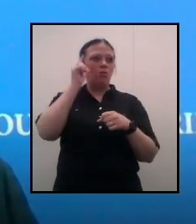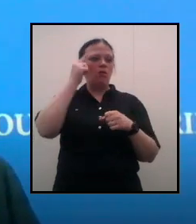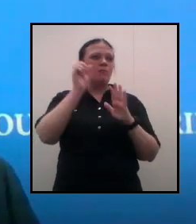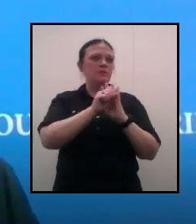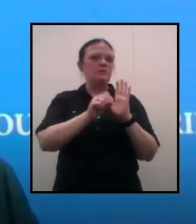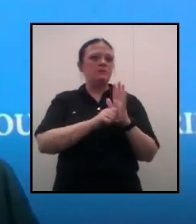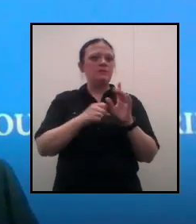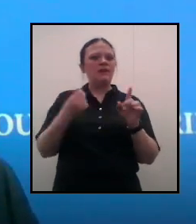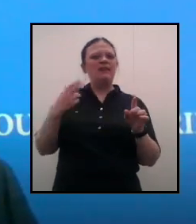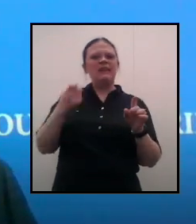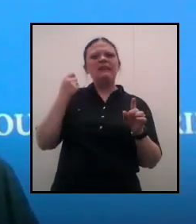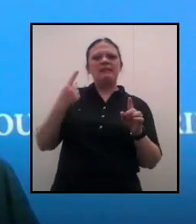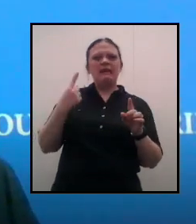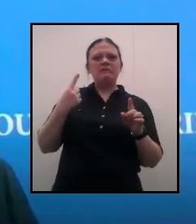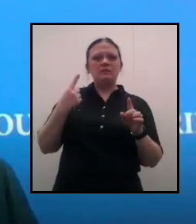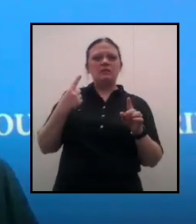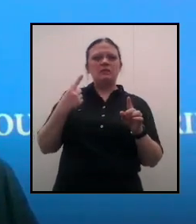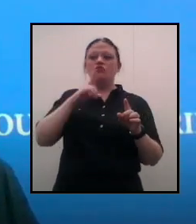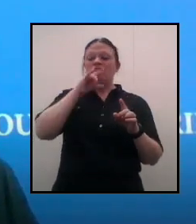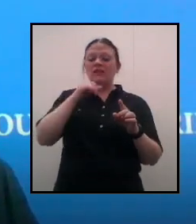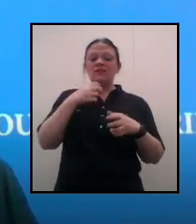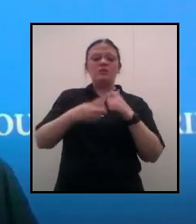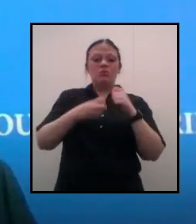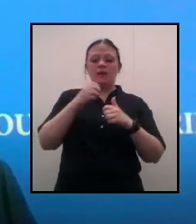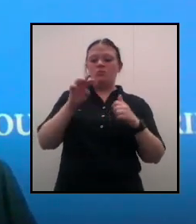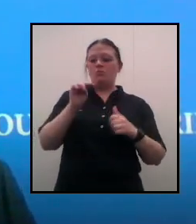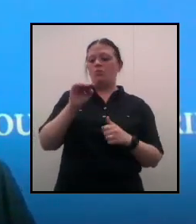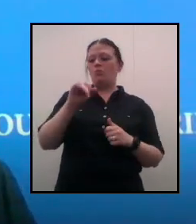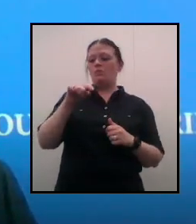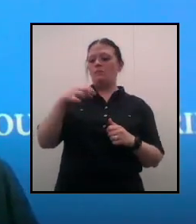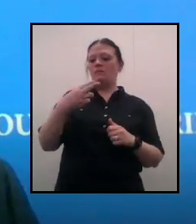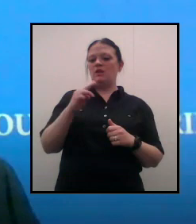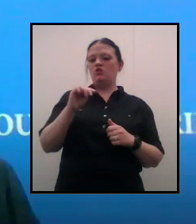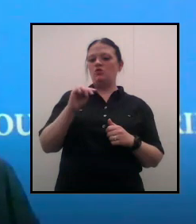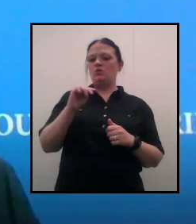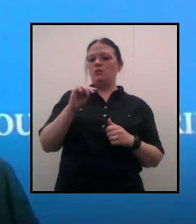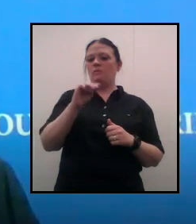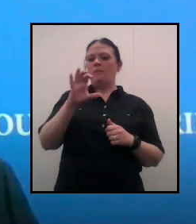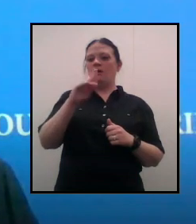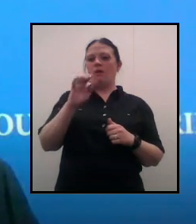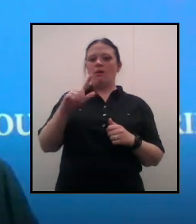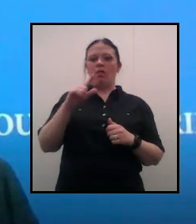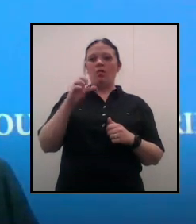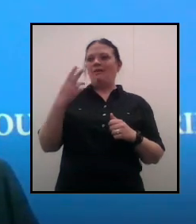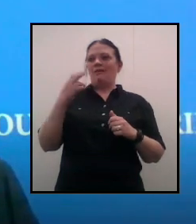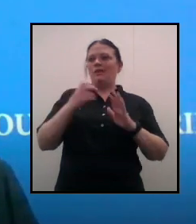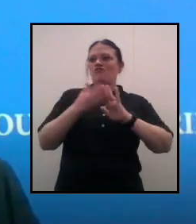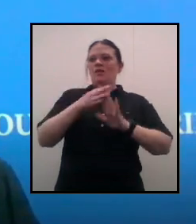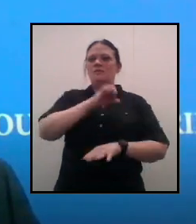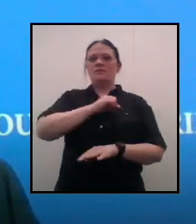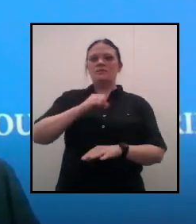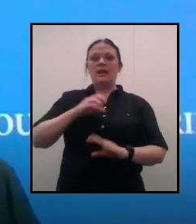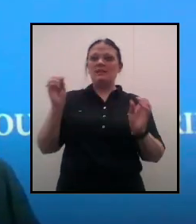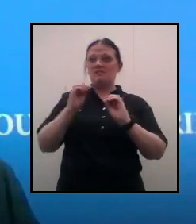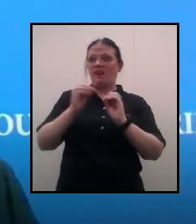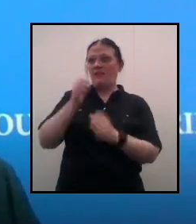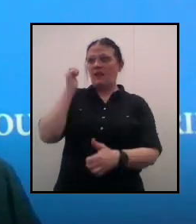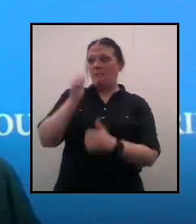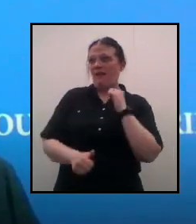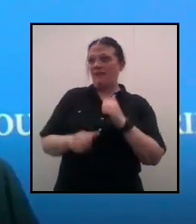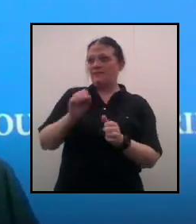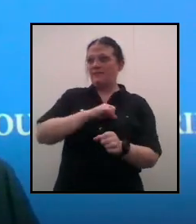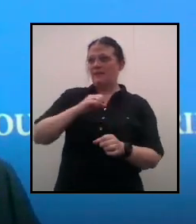is the recalcitrance of Mitch McConnell, who basically runs the Senate. Nothing goes through the Senate unless he wants it to go